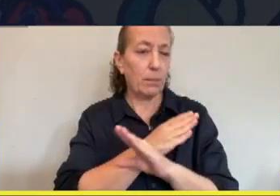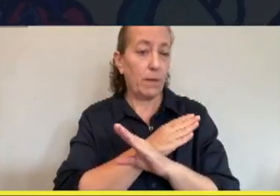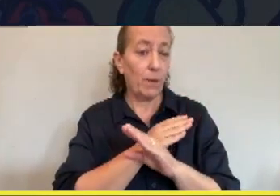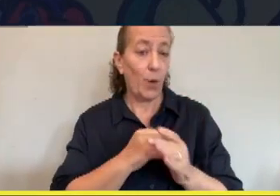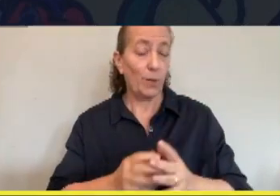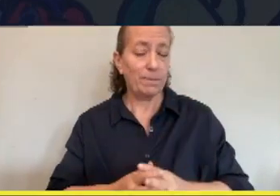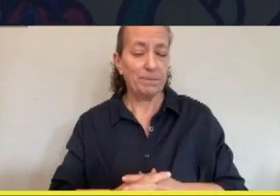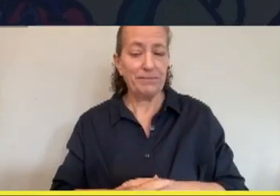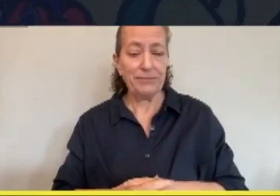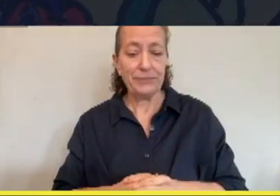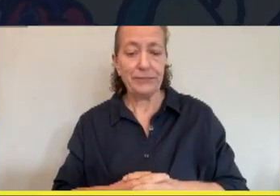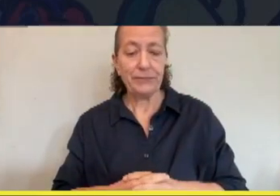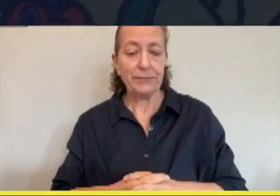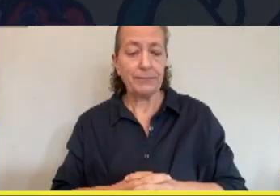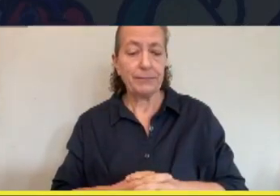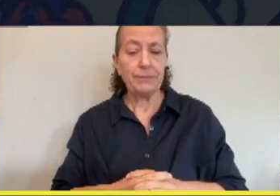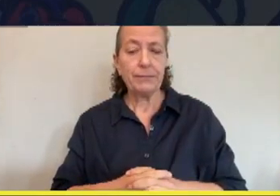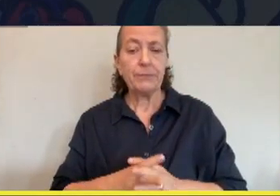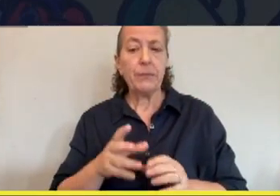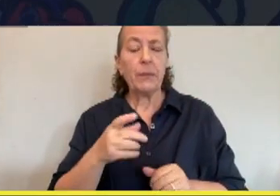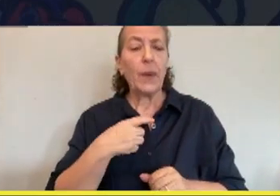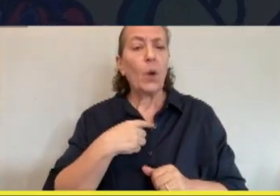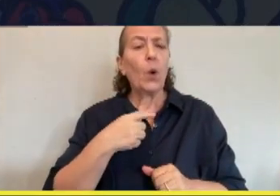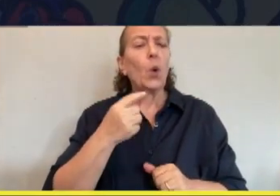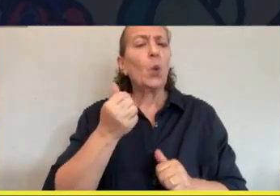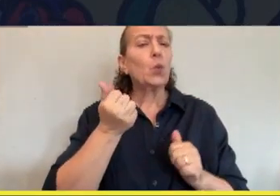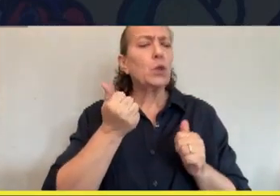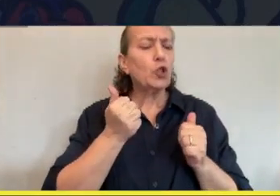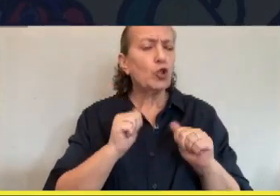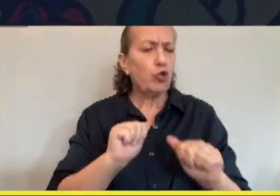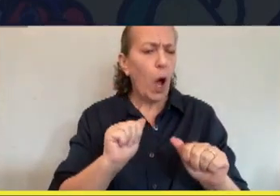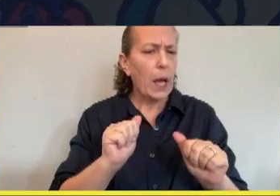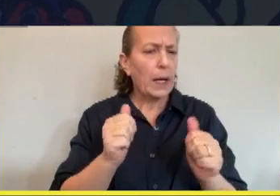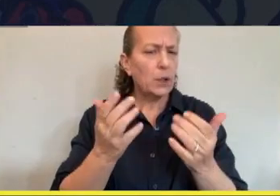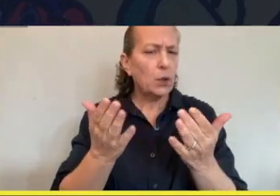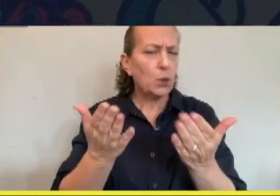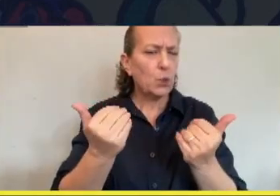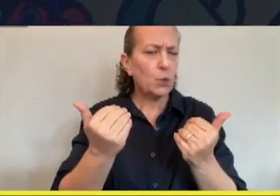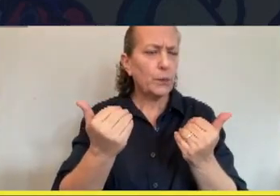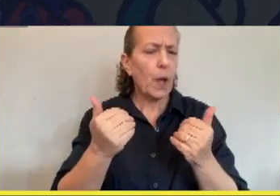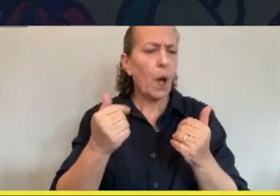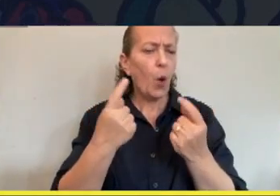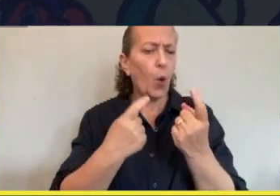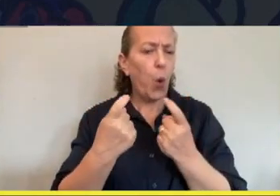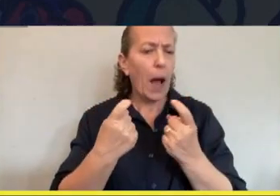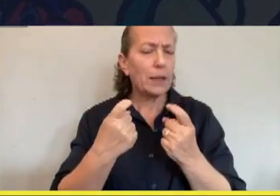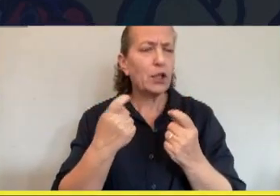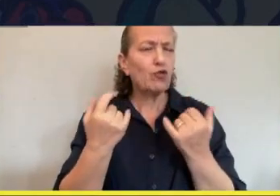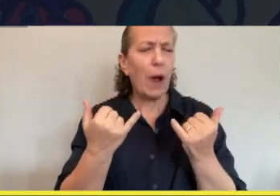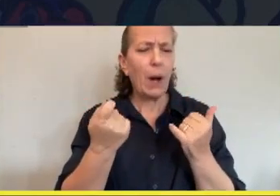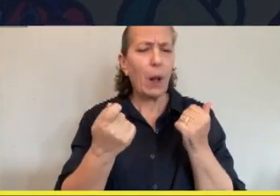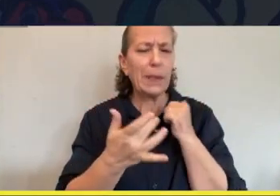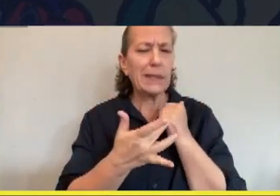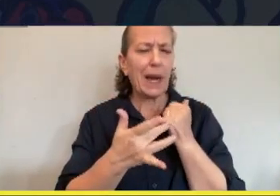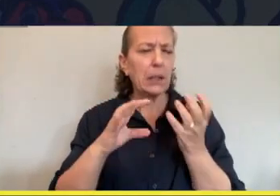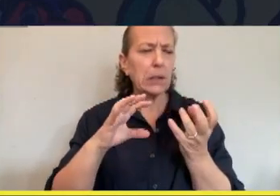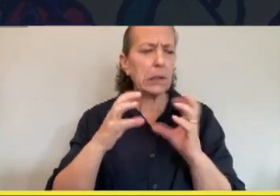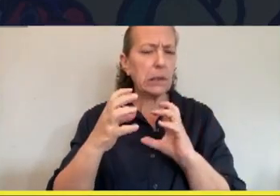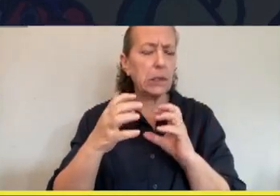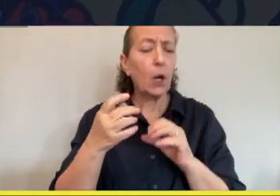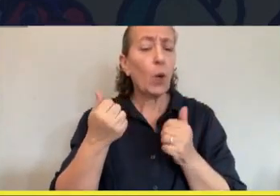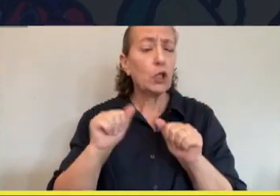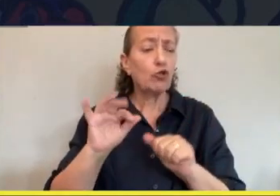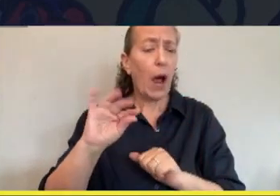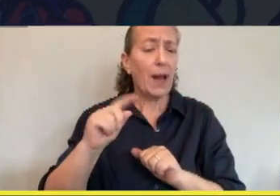We try to set up to take audience questions. We're having a little technical difficulty with that. If we can fix it before the sessions begin,